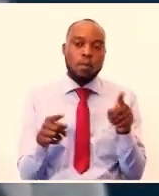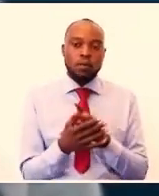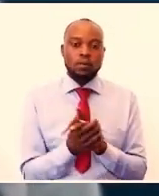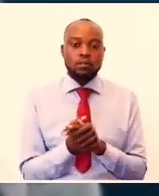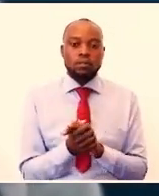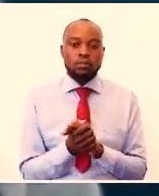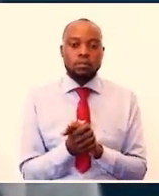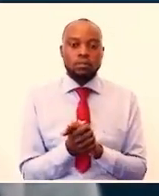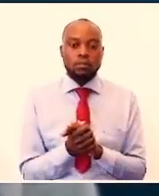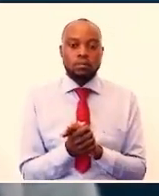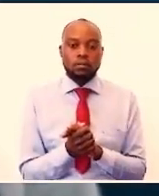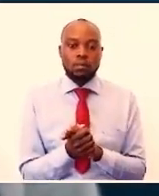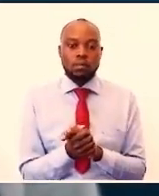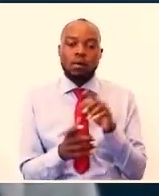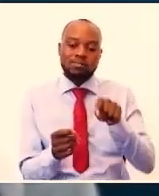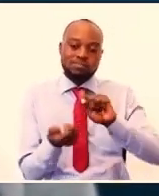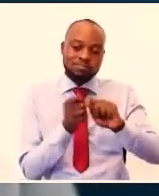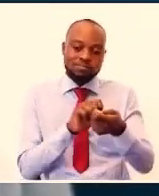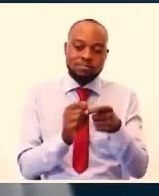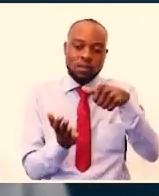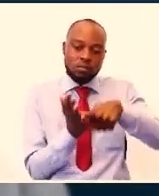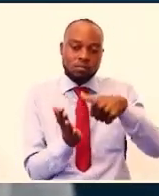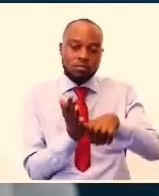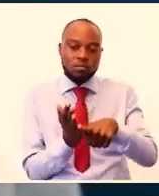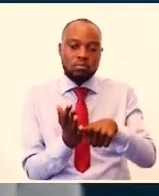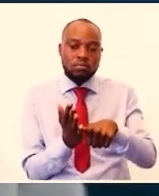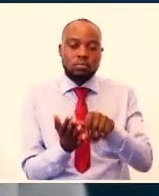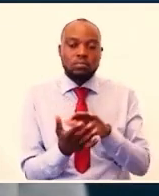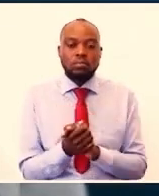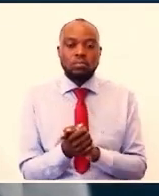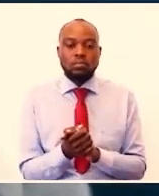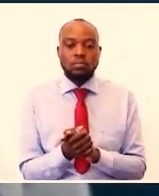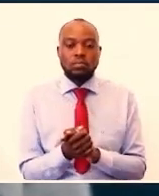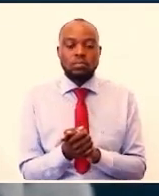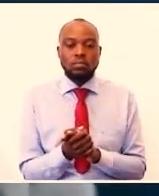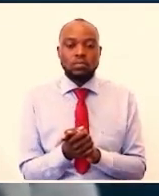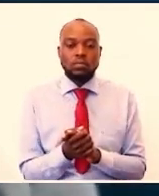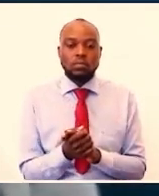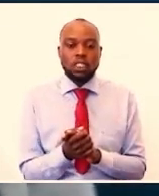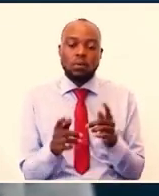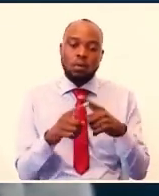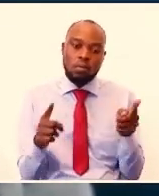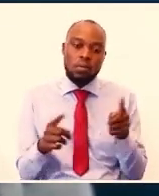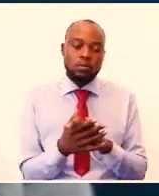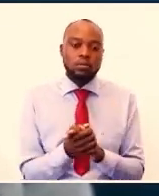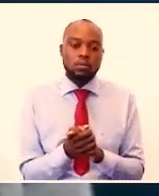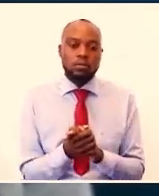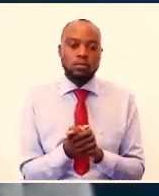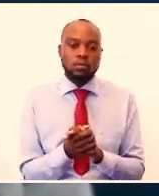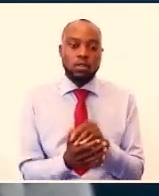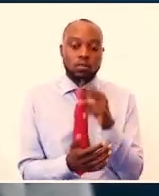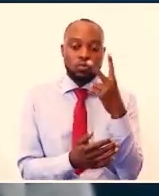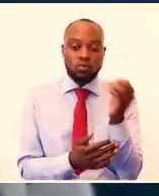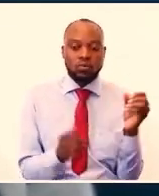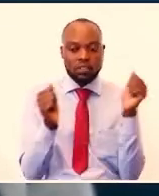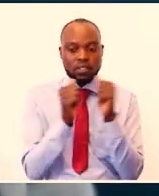now extending loans. And so the nature of debt has changed. Also, in